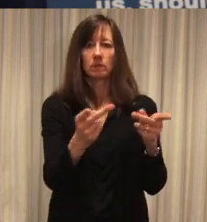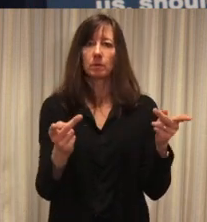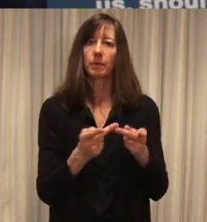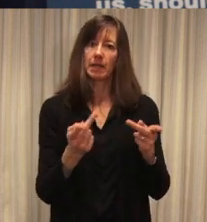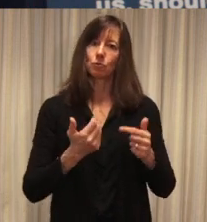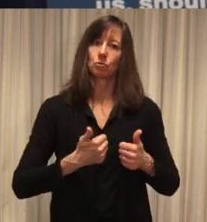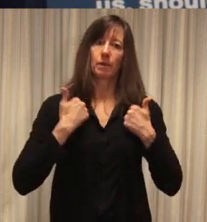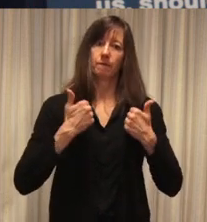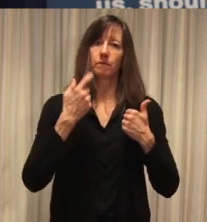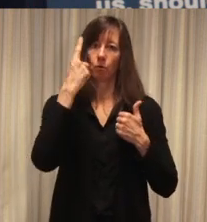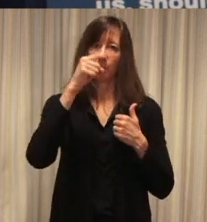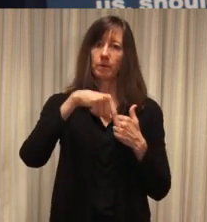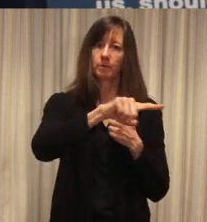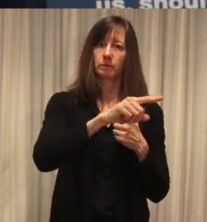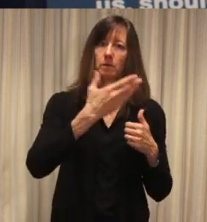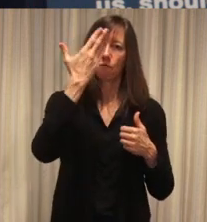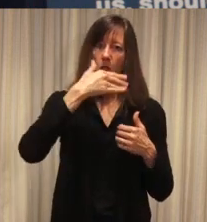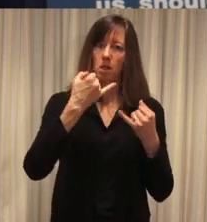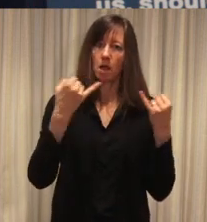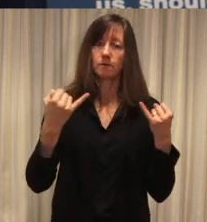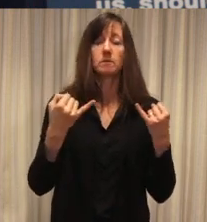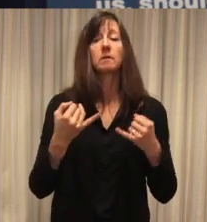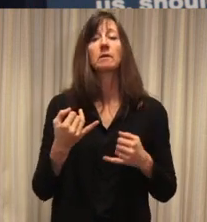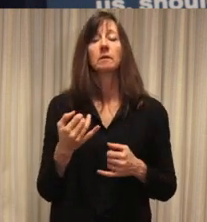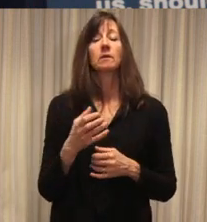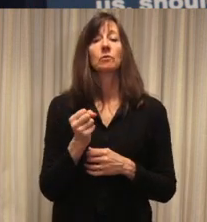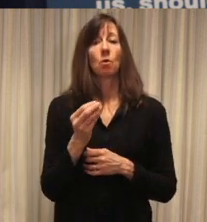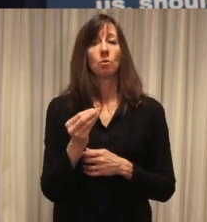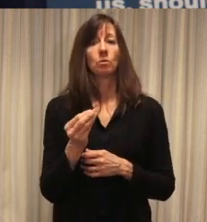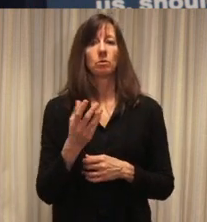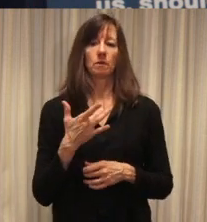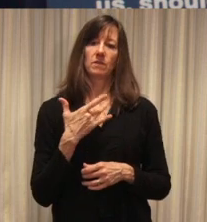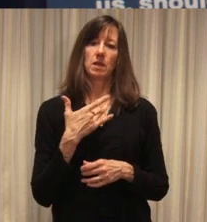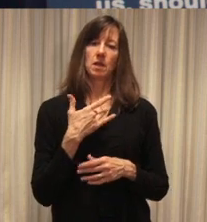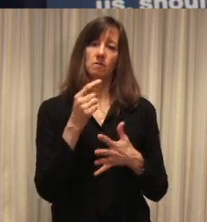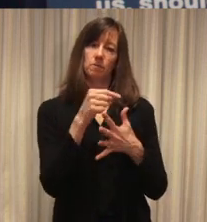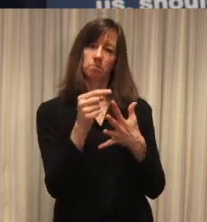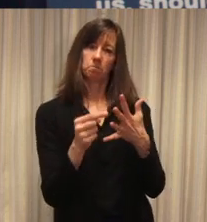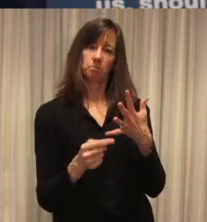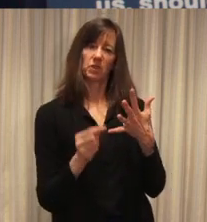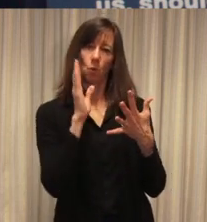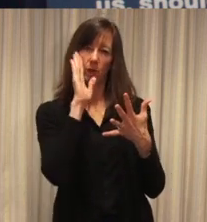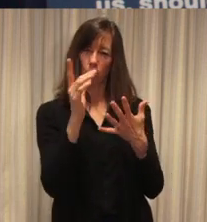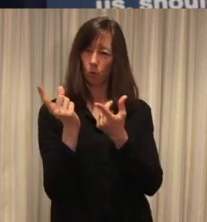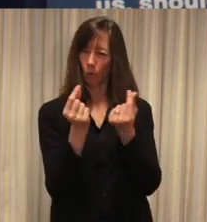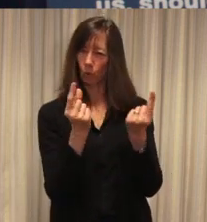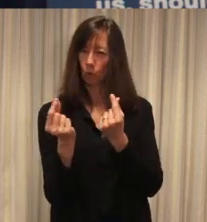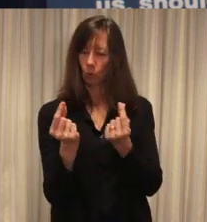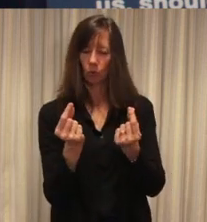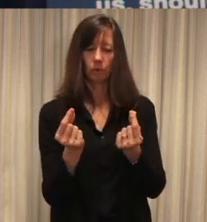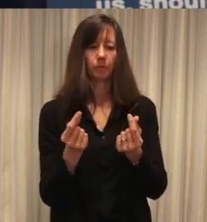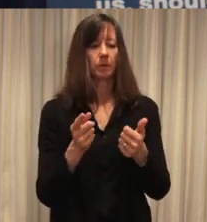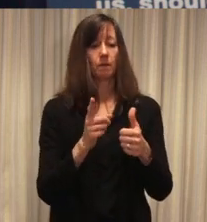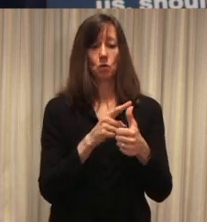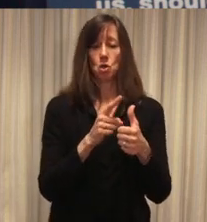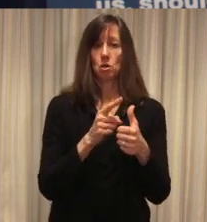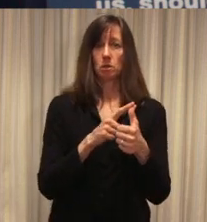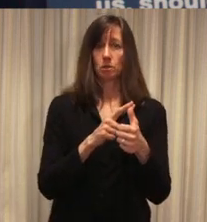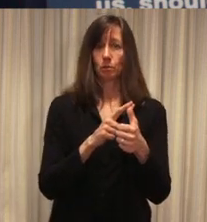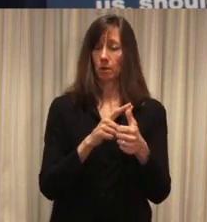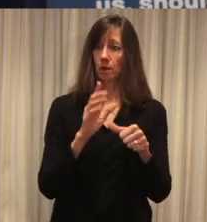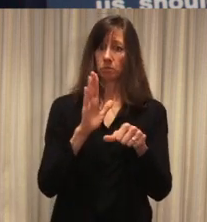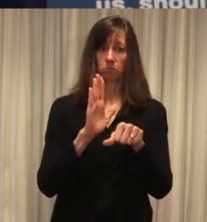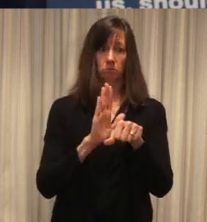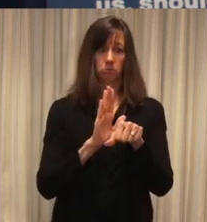some initial steps that we are taking. Number one, we're calling out this problem, which is always the first step,